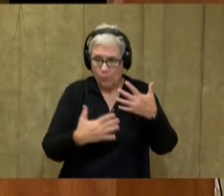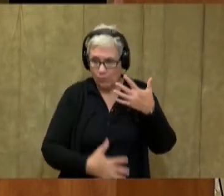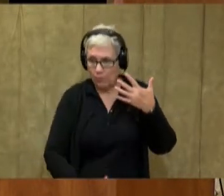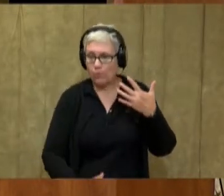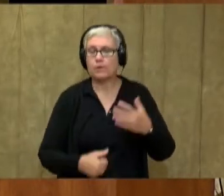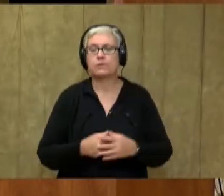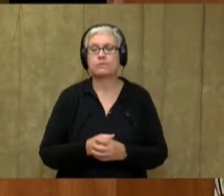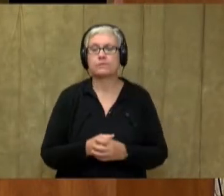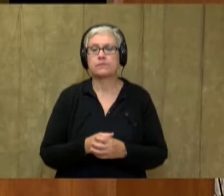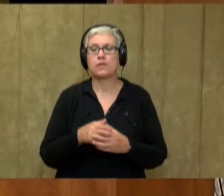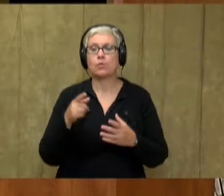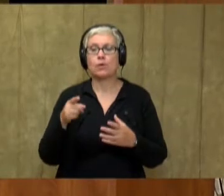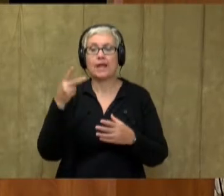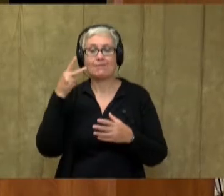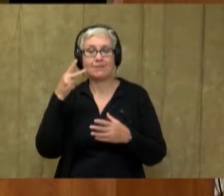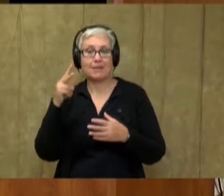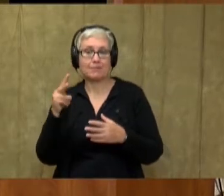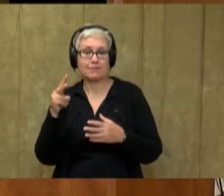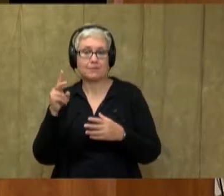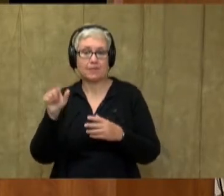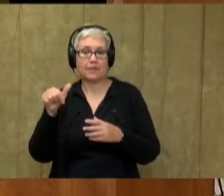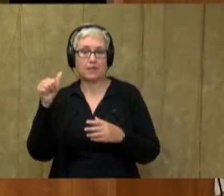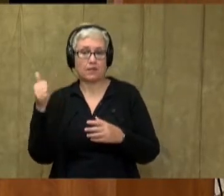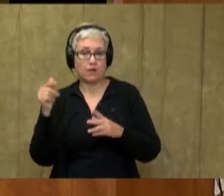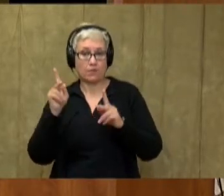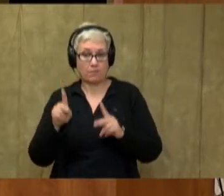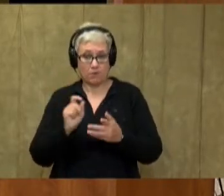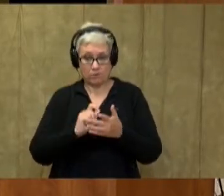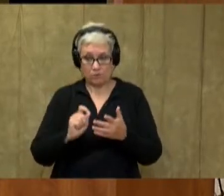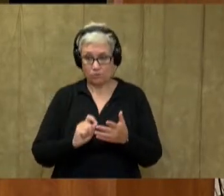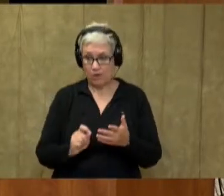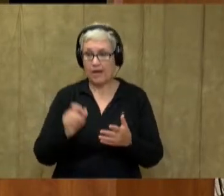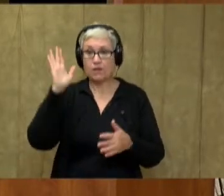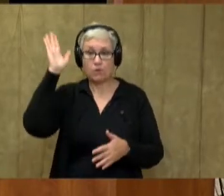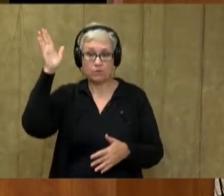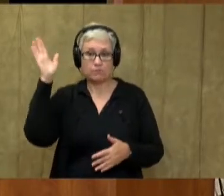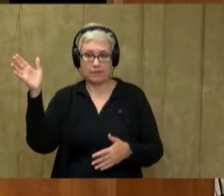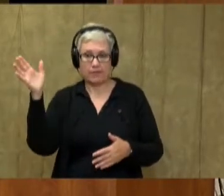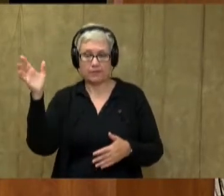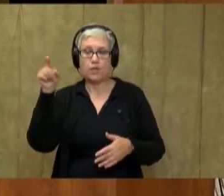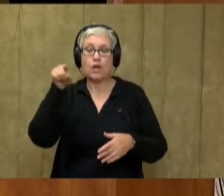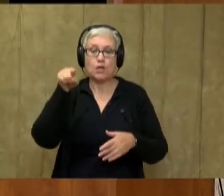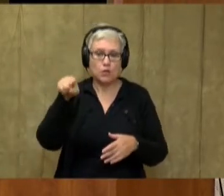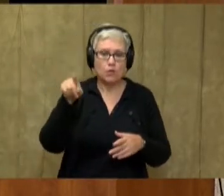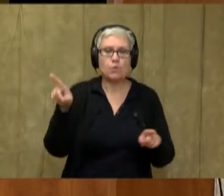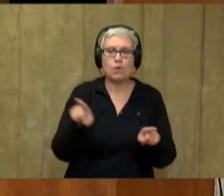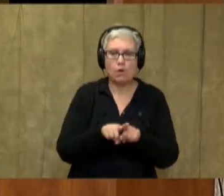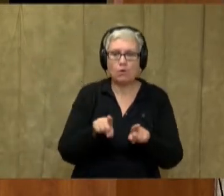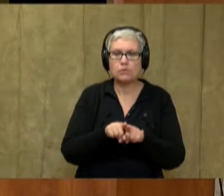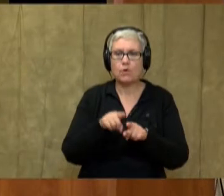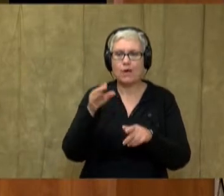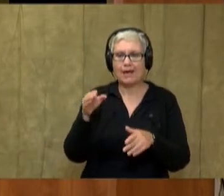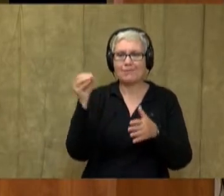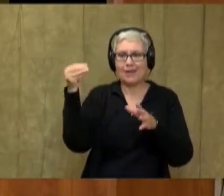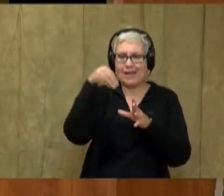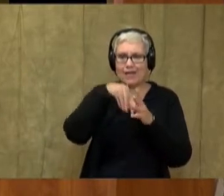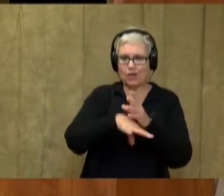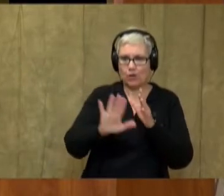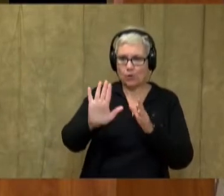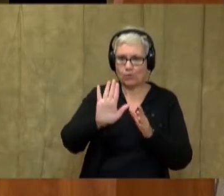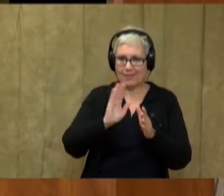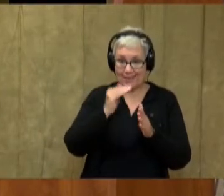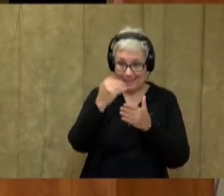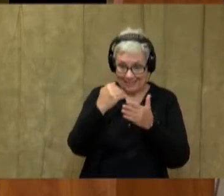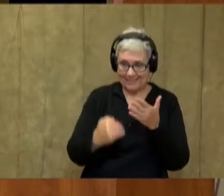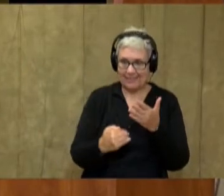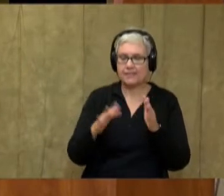choices in someone else's piece, you have to take these things into consideration, all right? So we're going to look at